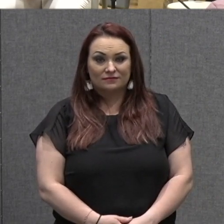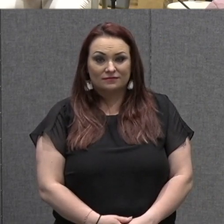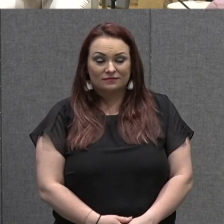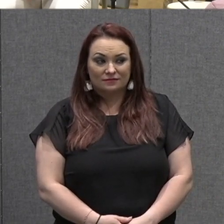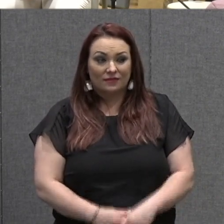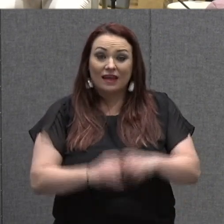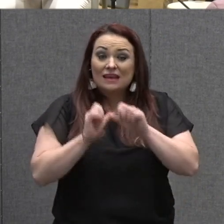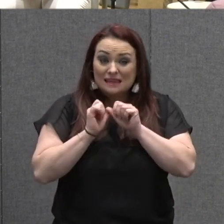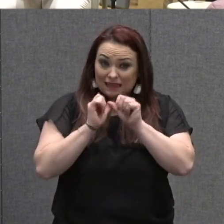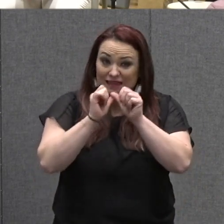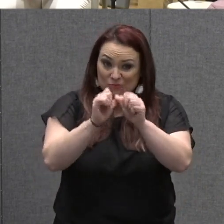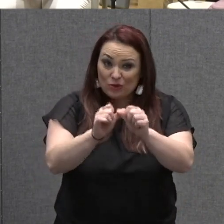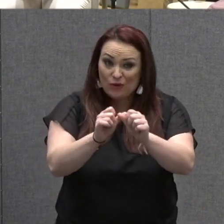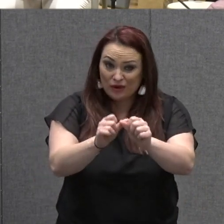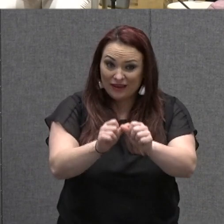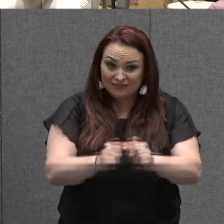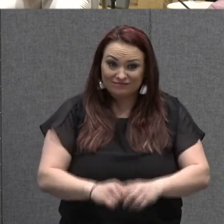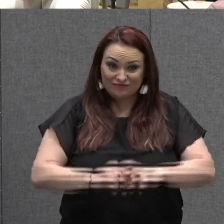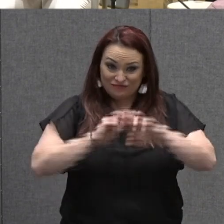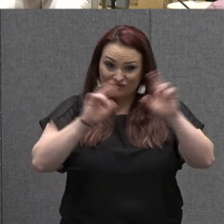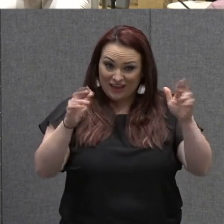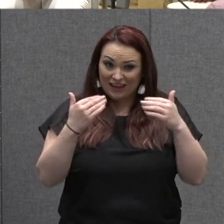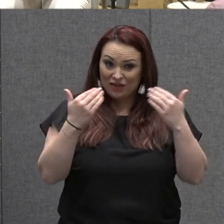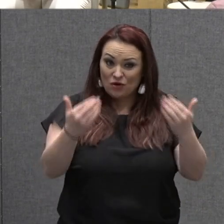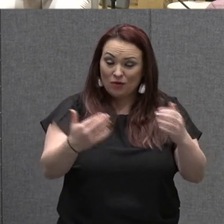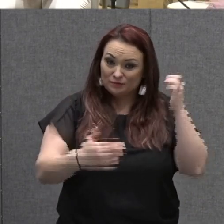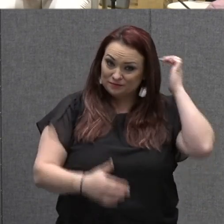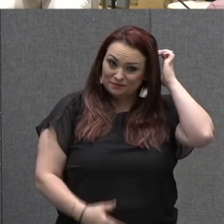Good, keep it going. Ready, go.